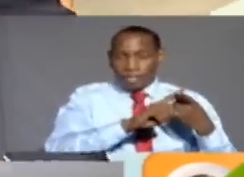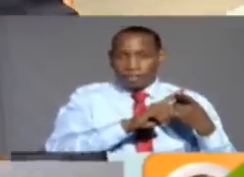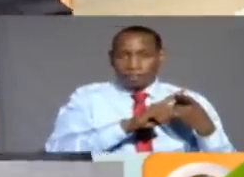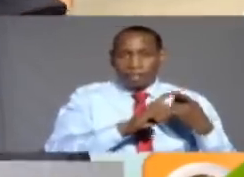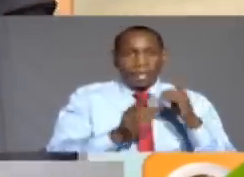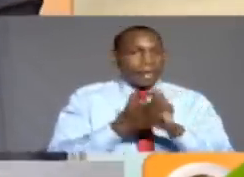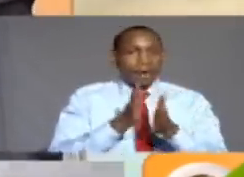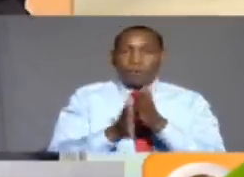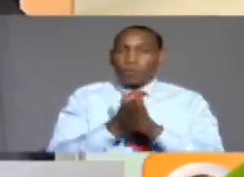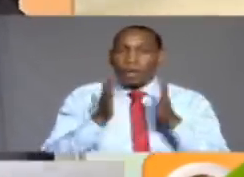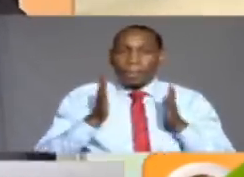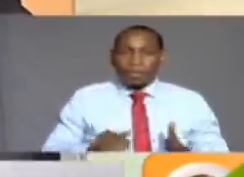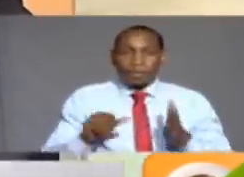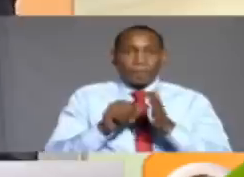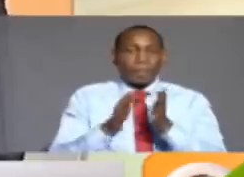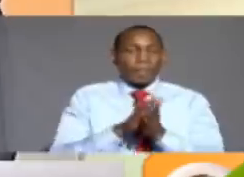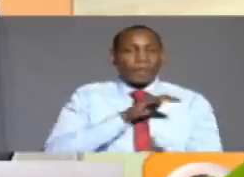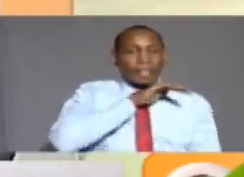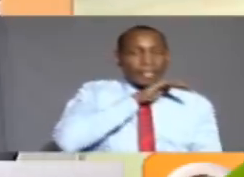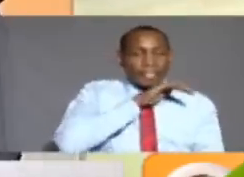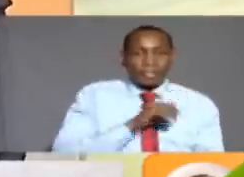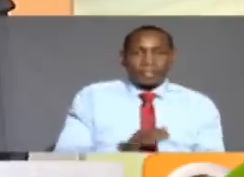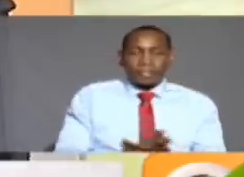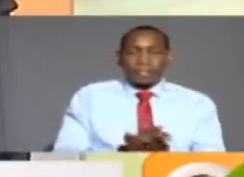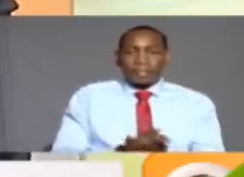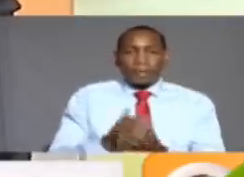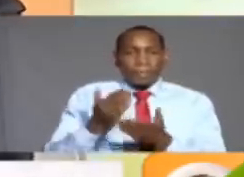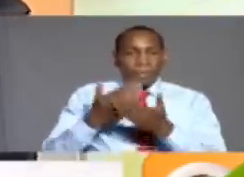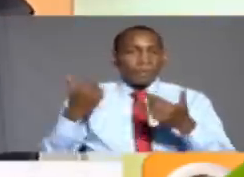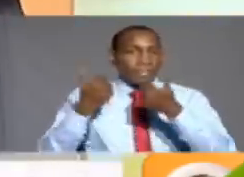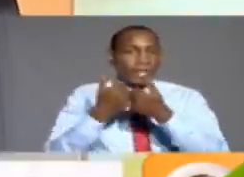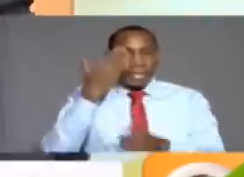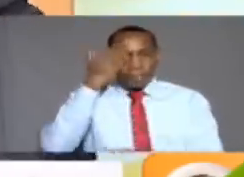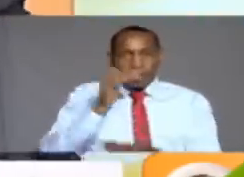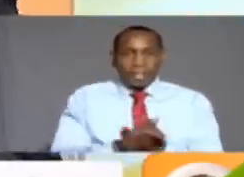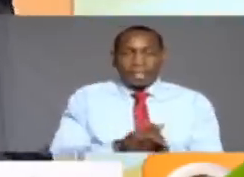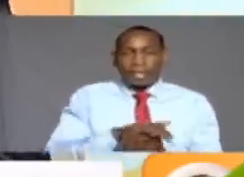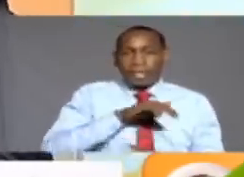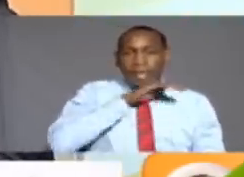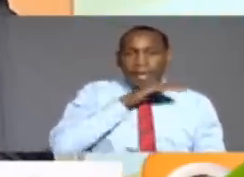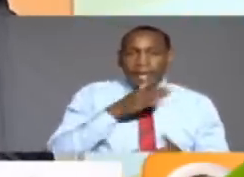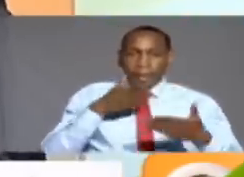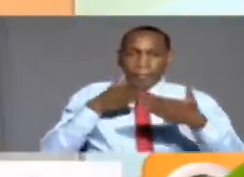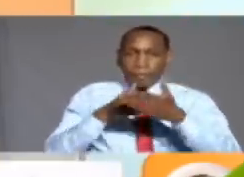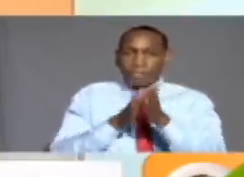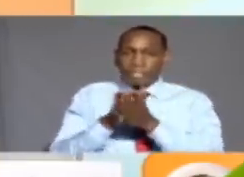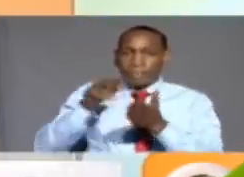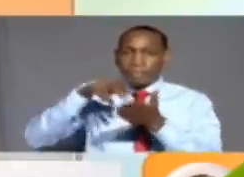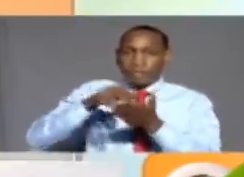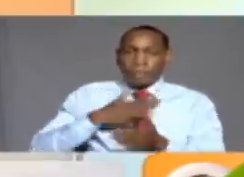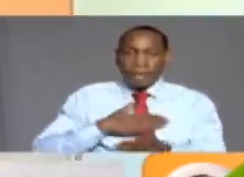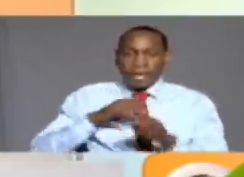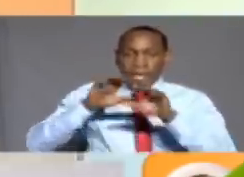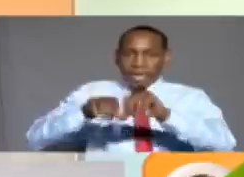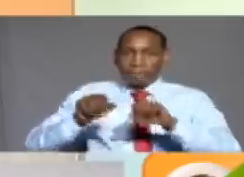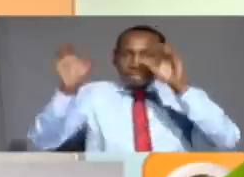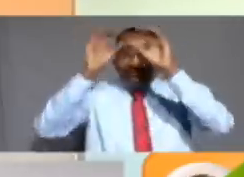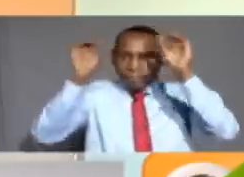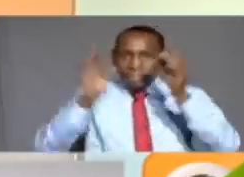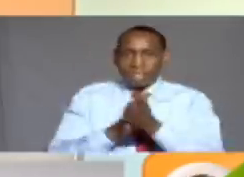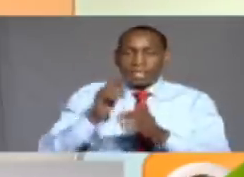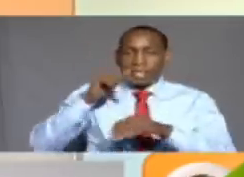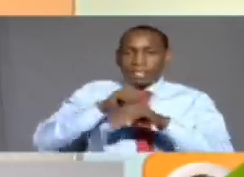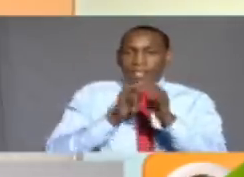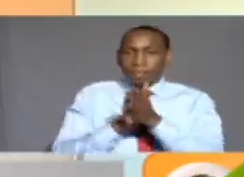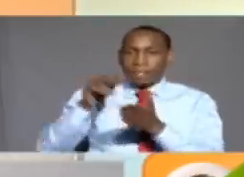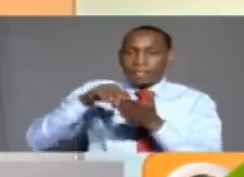no personal problem with Raila Odinga. The only reason I was fighting with him was because he was stopping my candidate from being present. Now, when my candidate